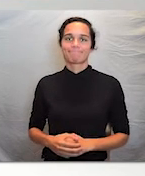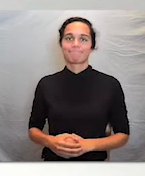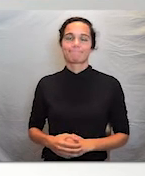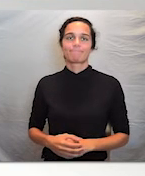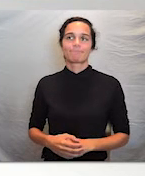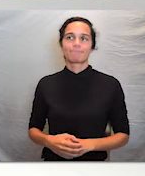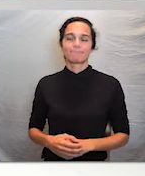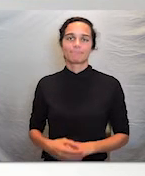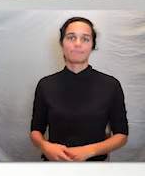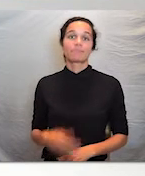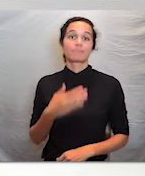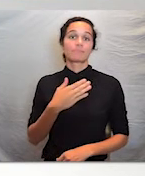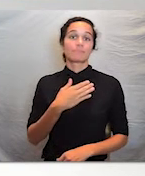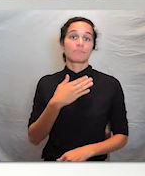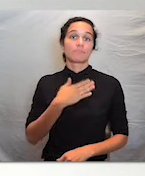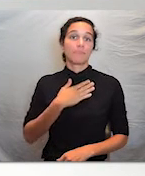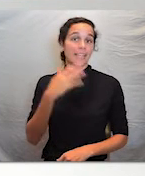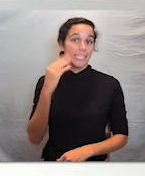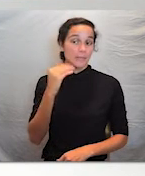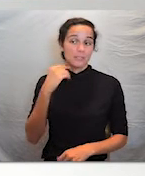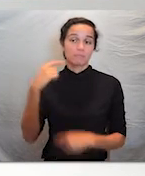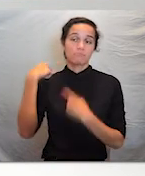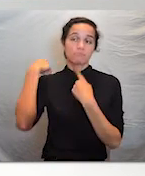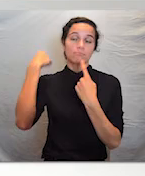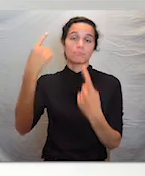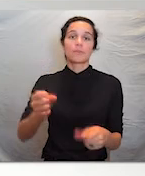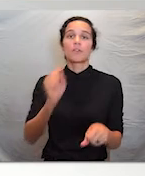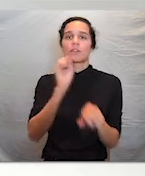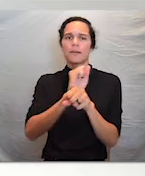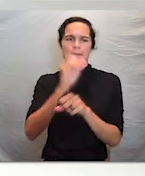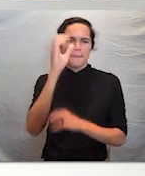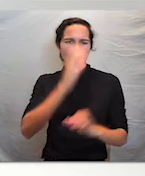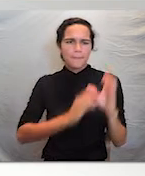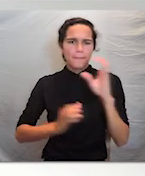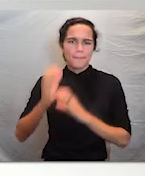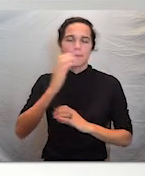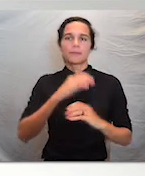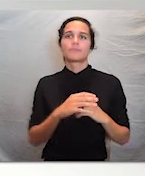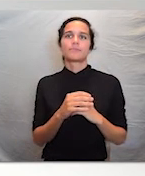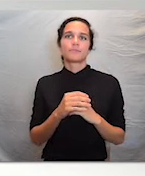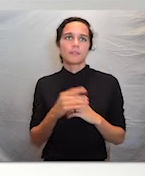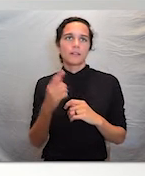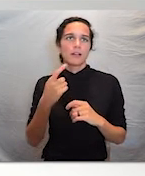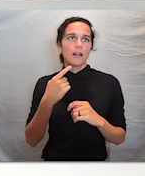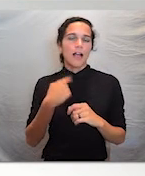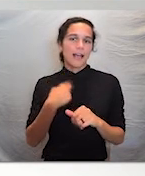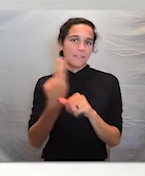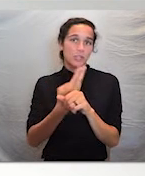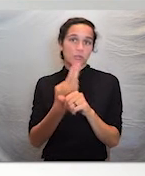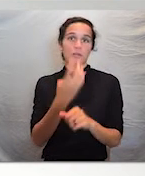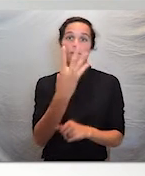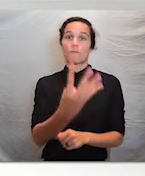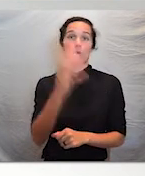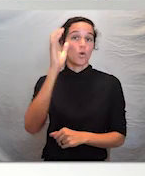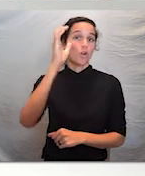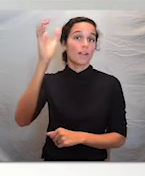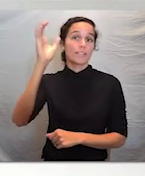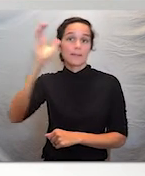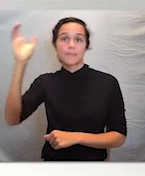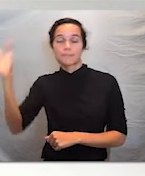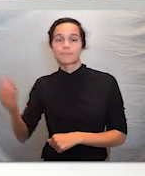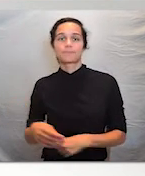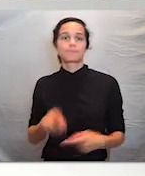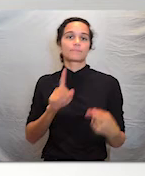throughout my experiences, I've always used these 4 concepts, which is